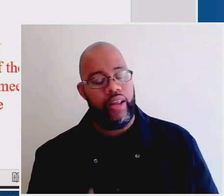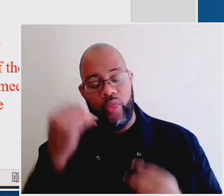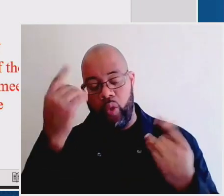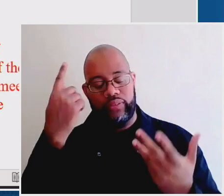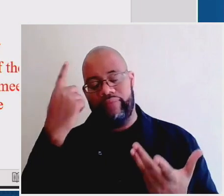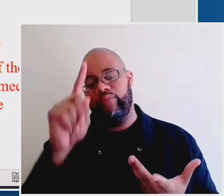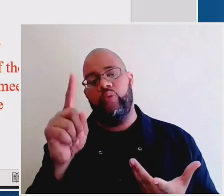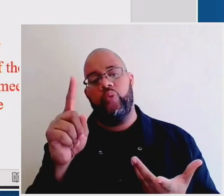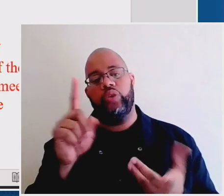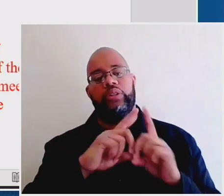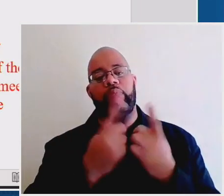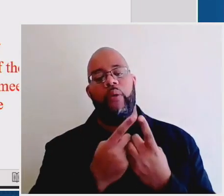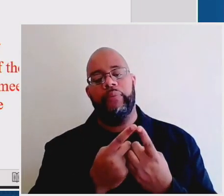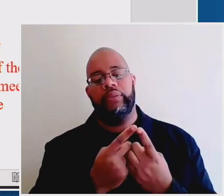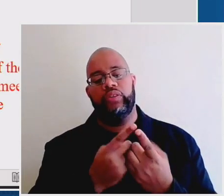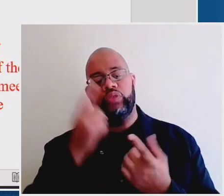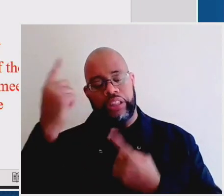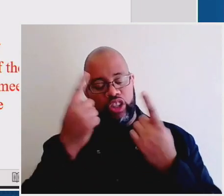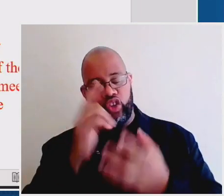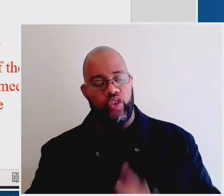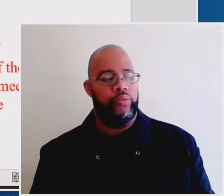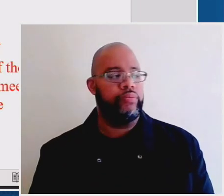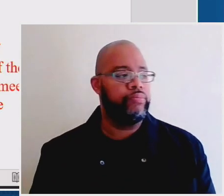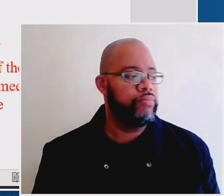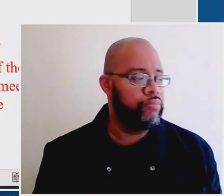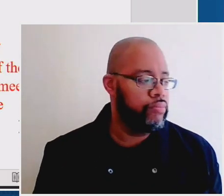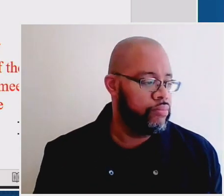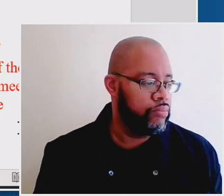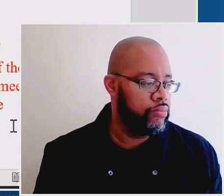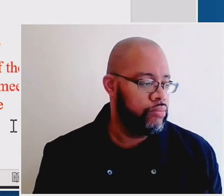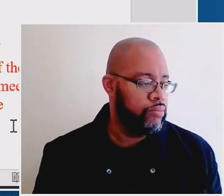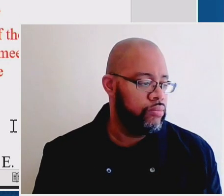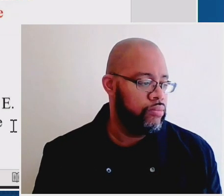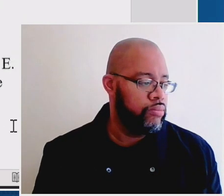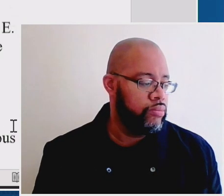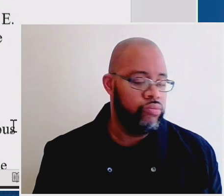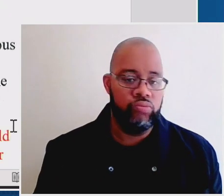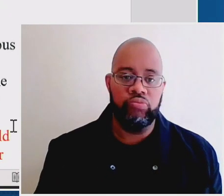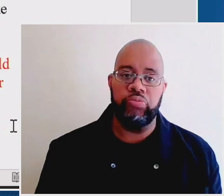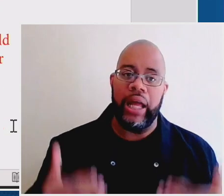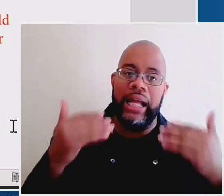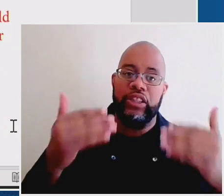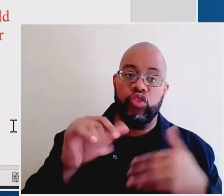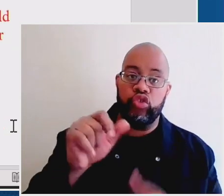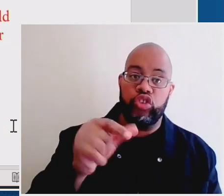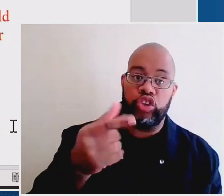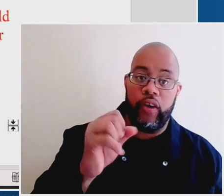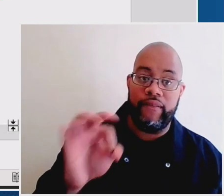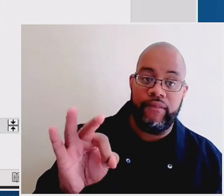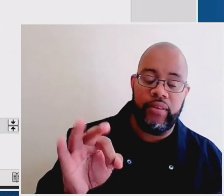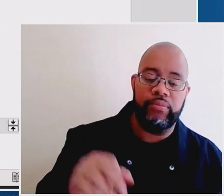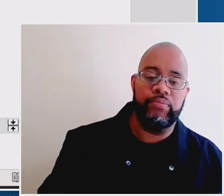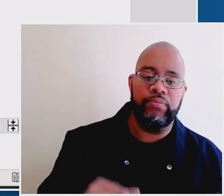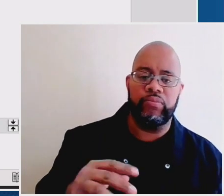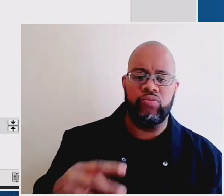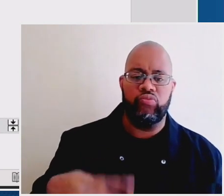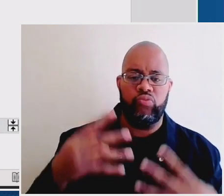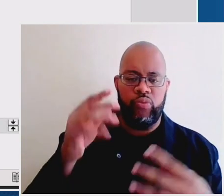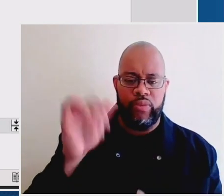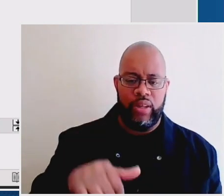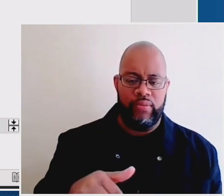the department to consider. All right. You want to continue on, Jeff? Sure. Yeah. Scroll down there.